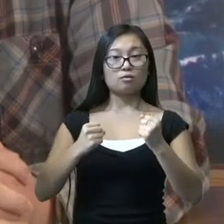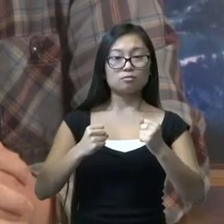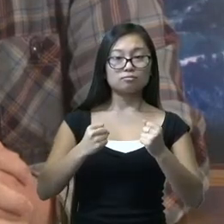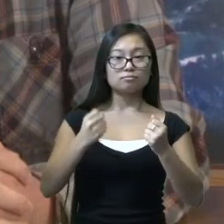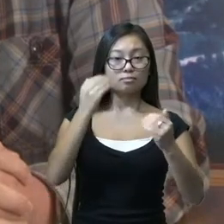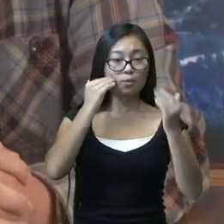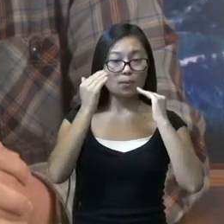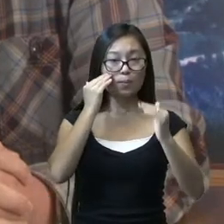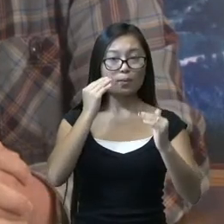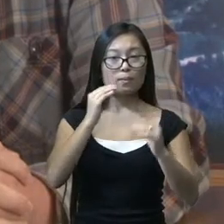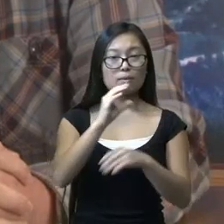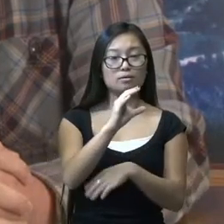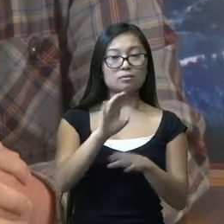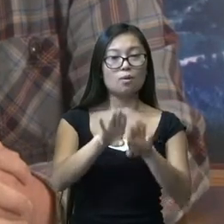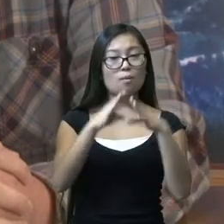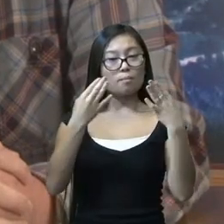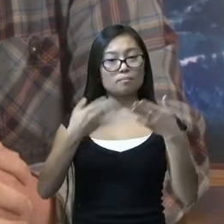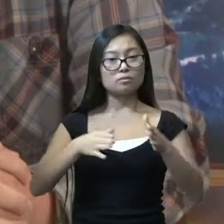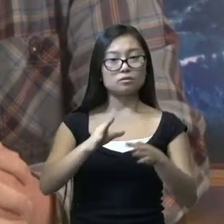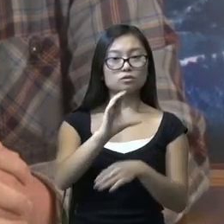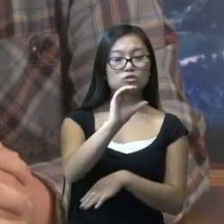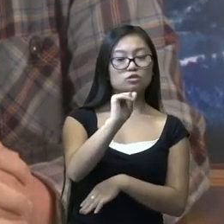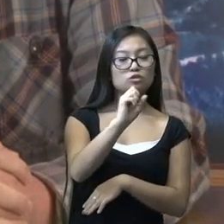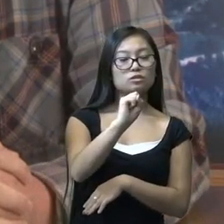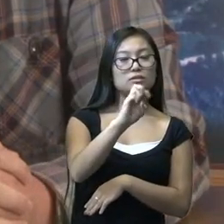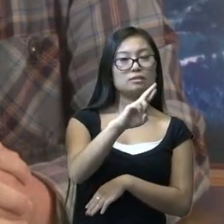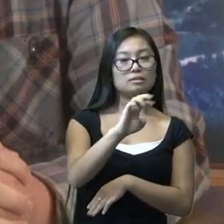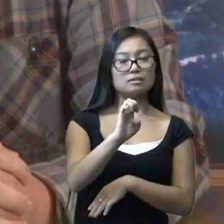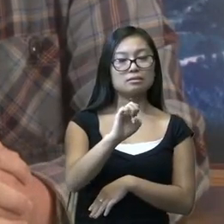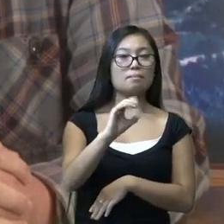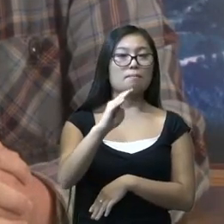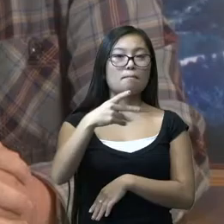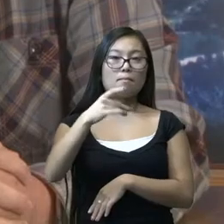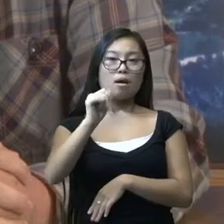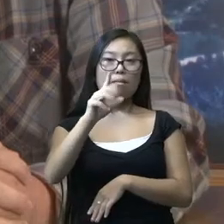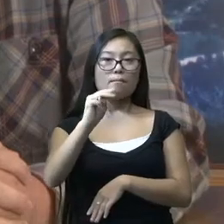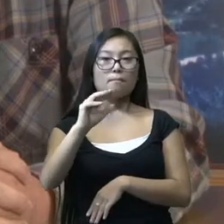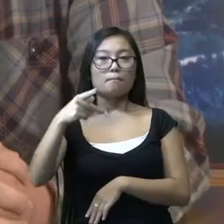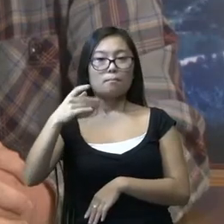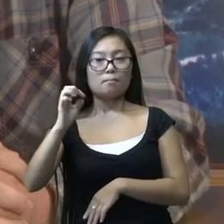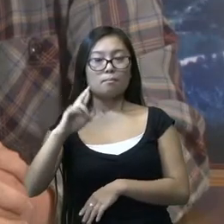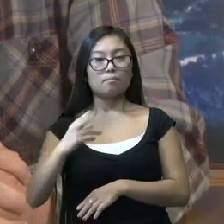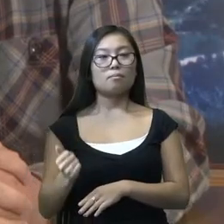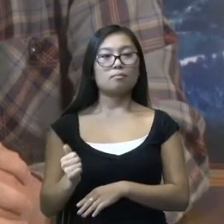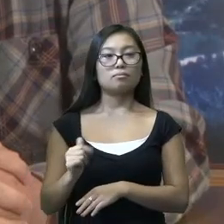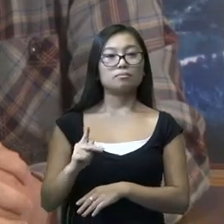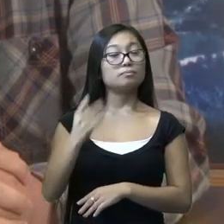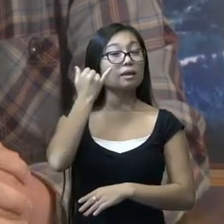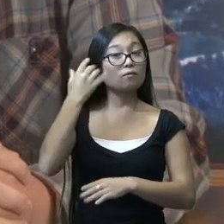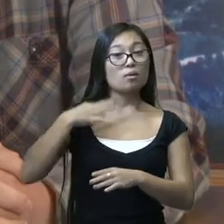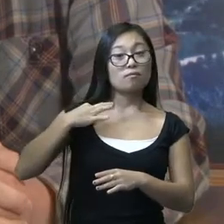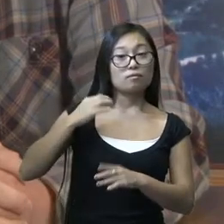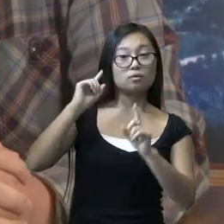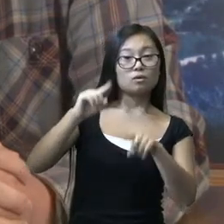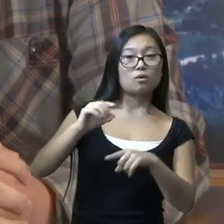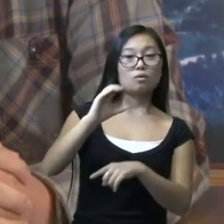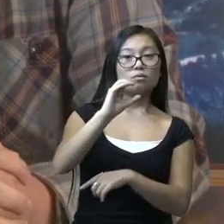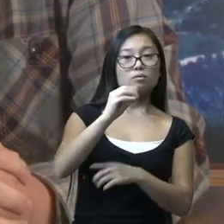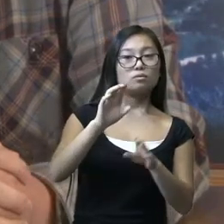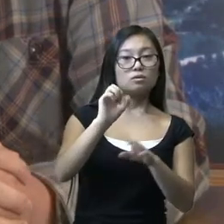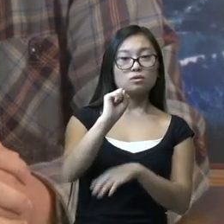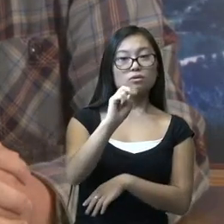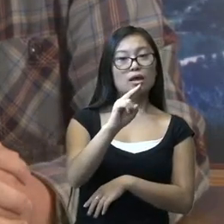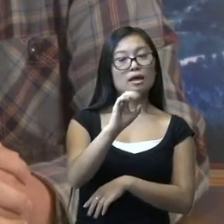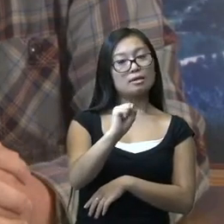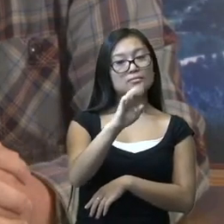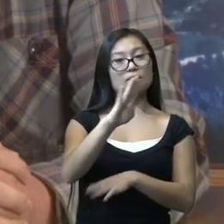to 4 p.m. at Cabrillo Boulevard in Chase Palm Park. For volunteer opportunities and more information, please go to sbopenstreets.org.